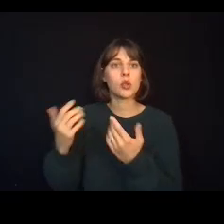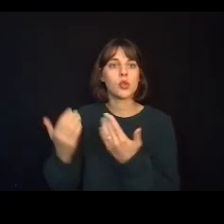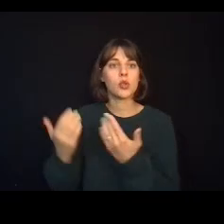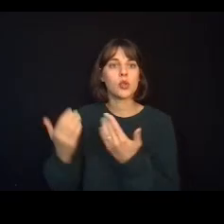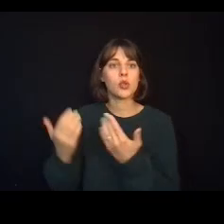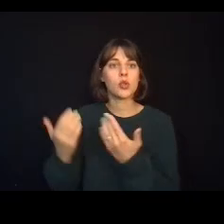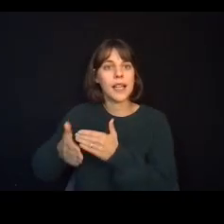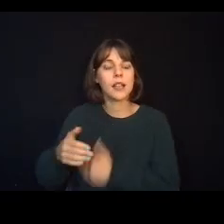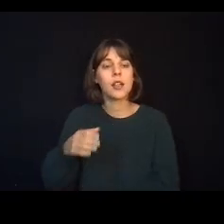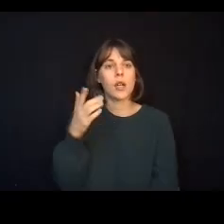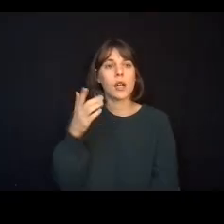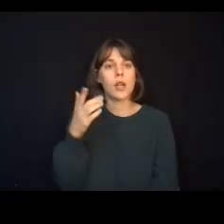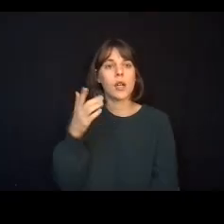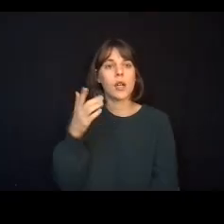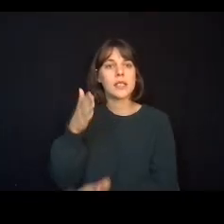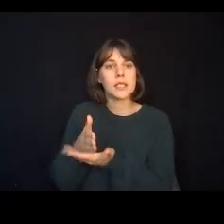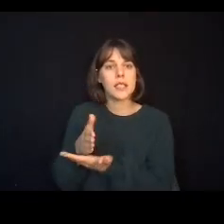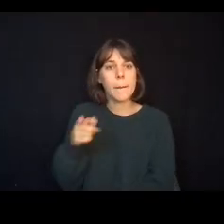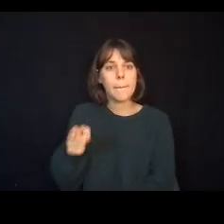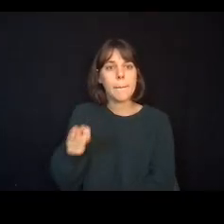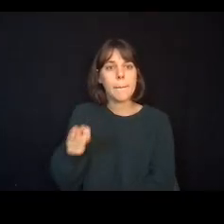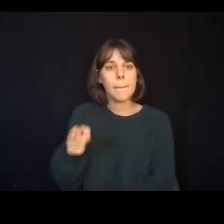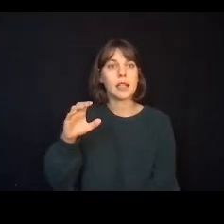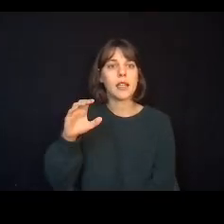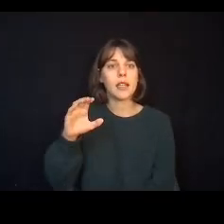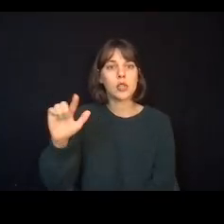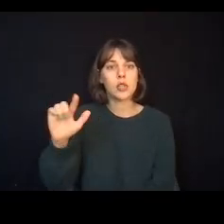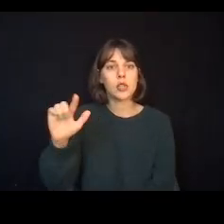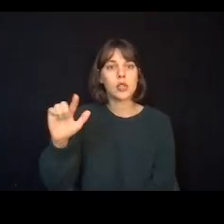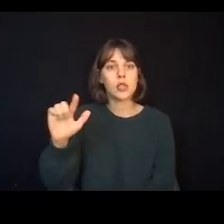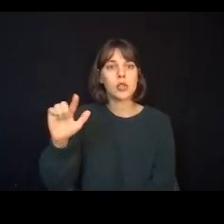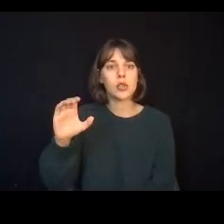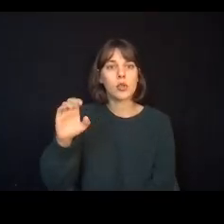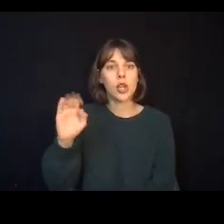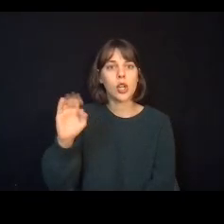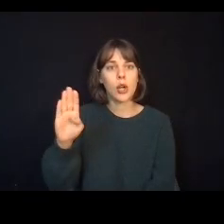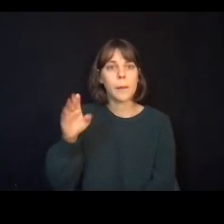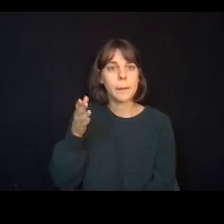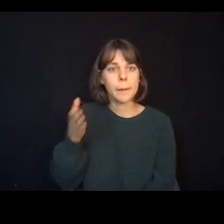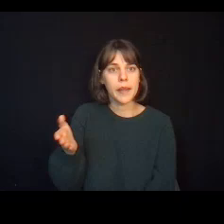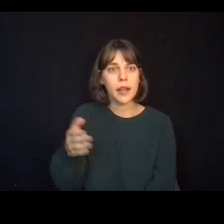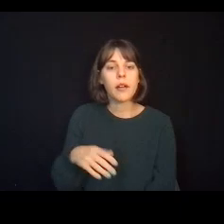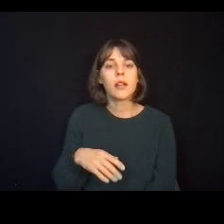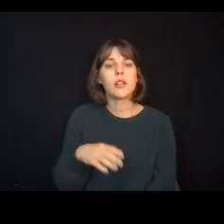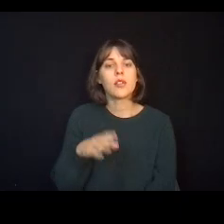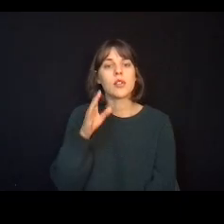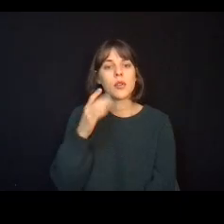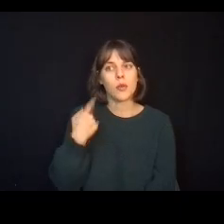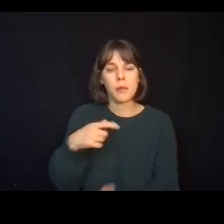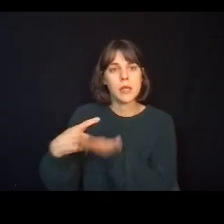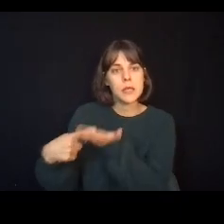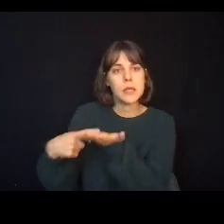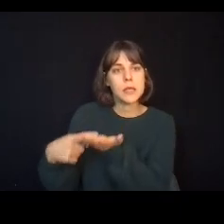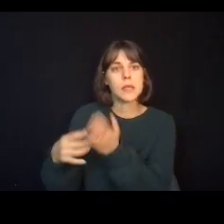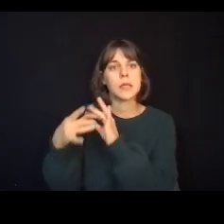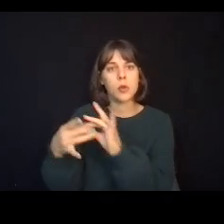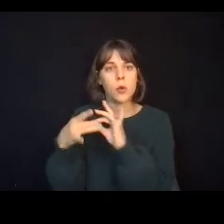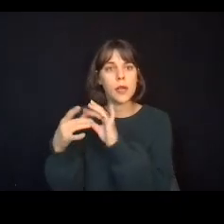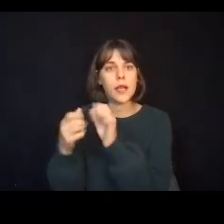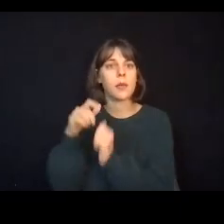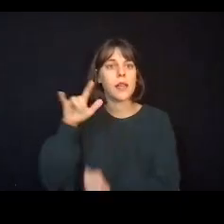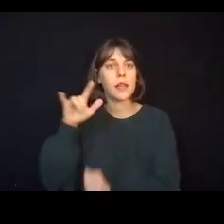a singular stop at the commercial curb at the new terminal. So we've been coordinating with the airport and as